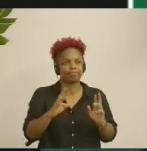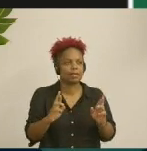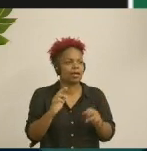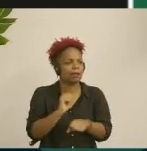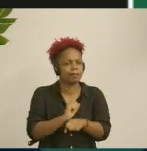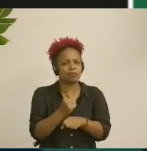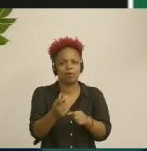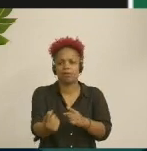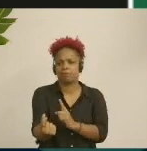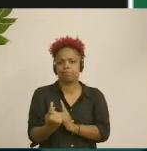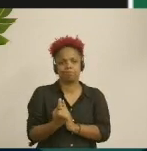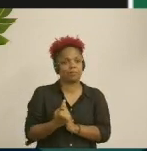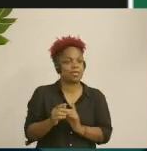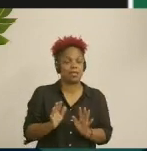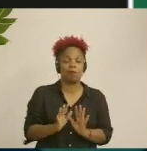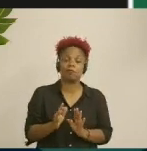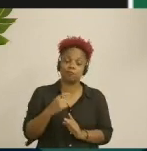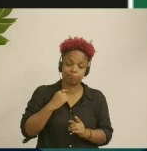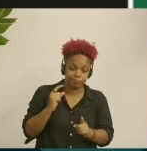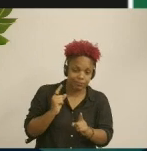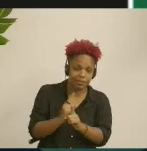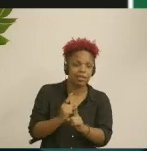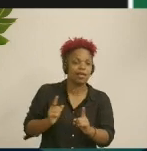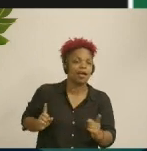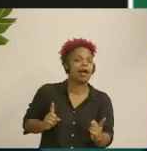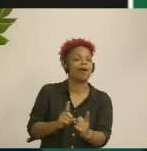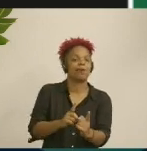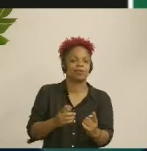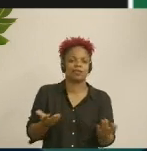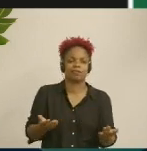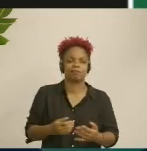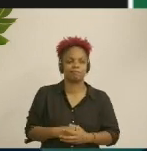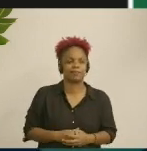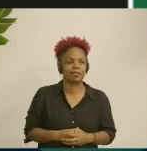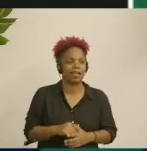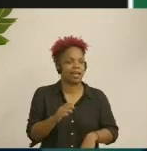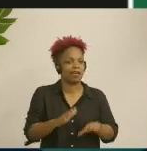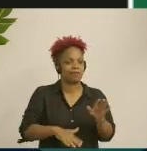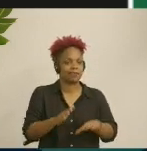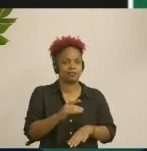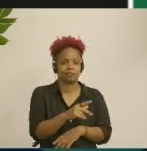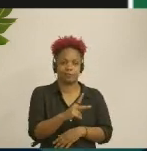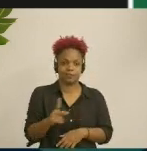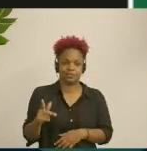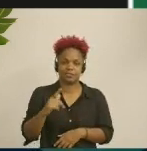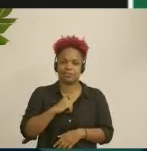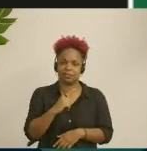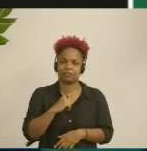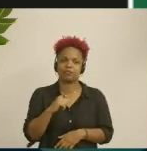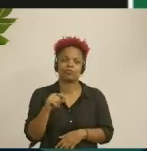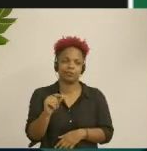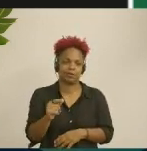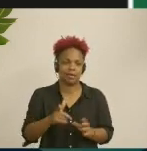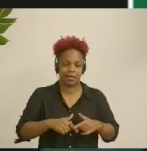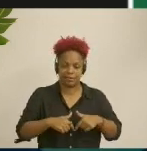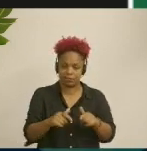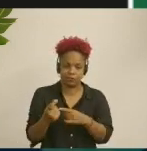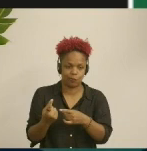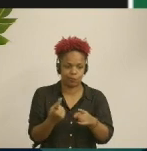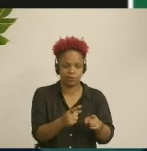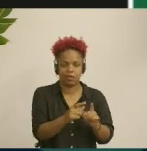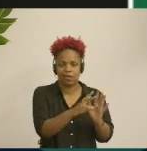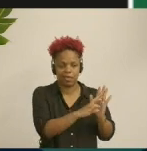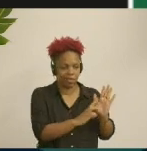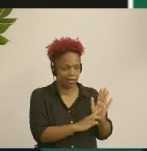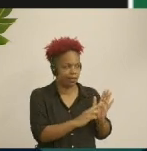out some things that I really appreciated. You talked about against the rules of the university and that you were leading in this way. Way to walk the